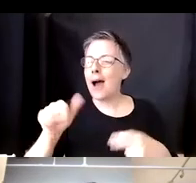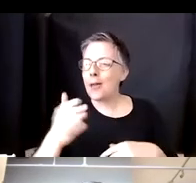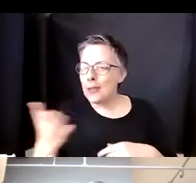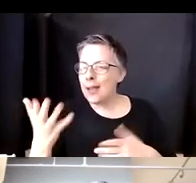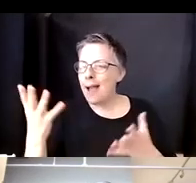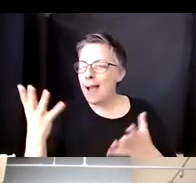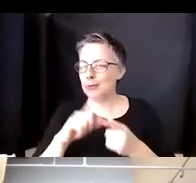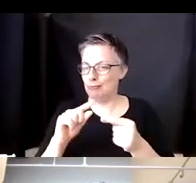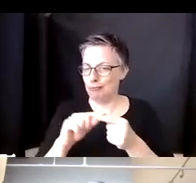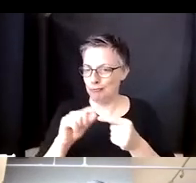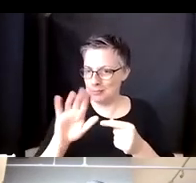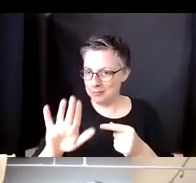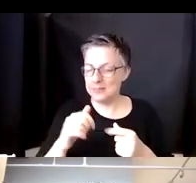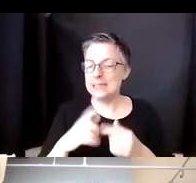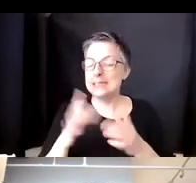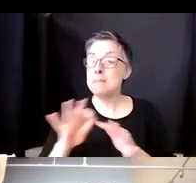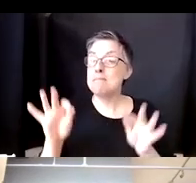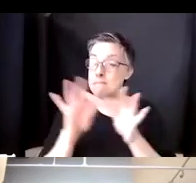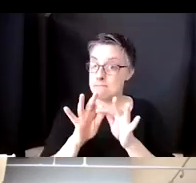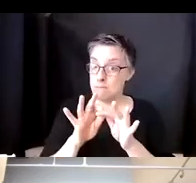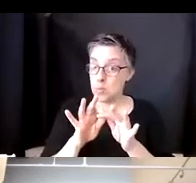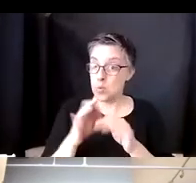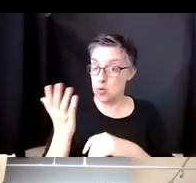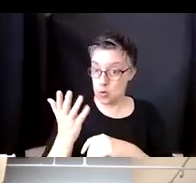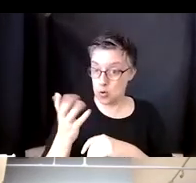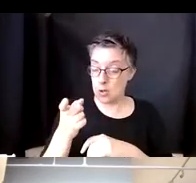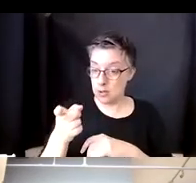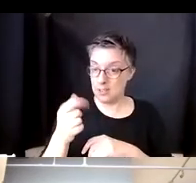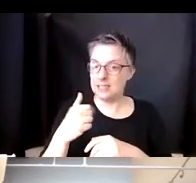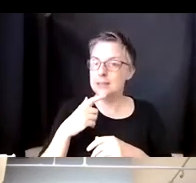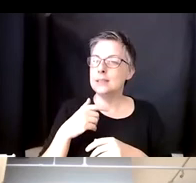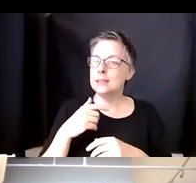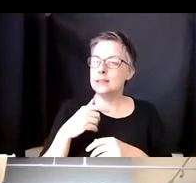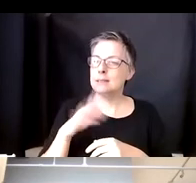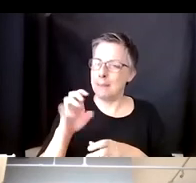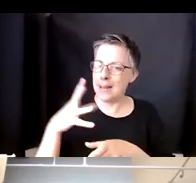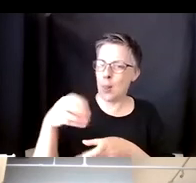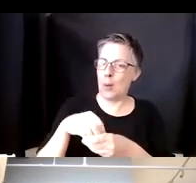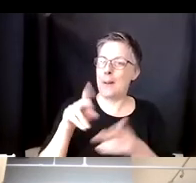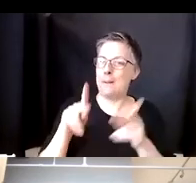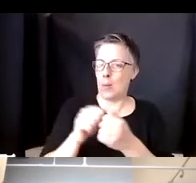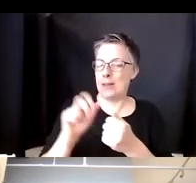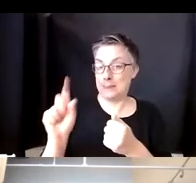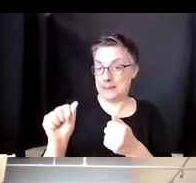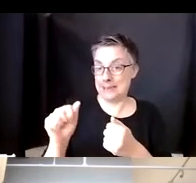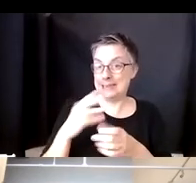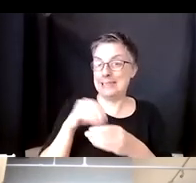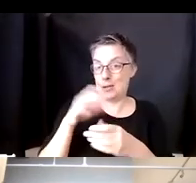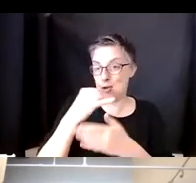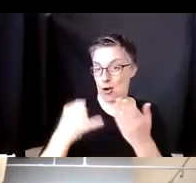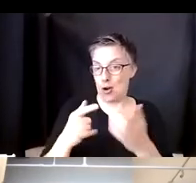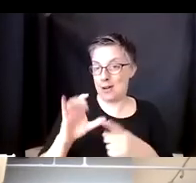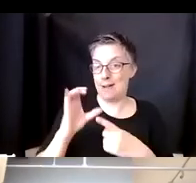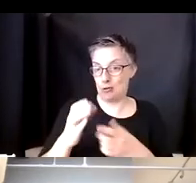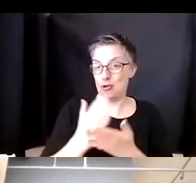to say is how important it is to be inclusive of people with disabilities in the arts and culture